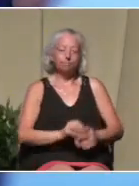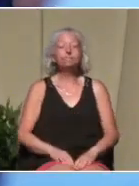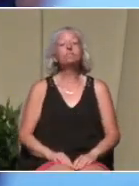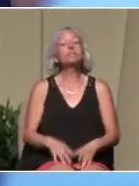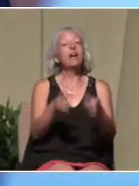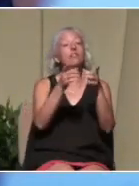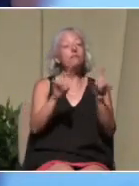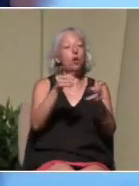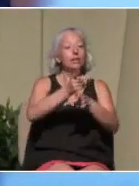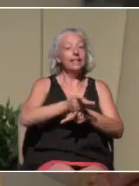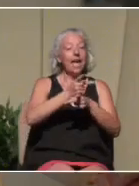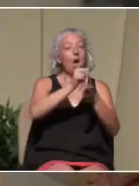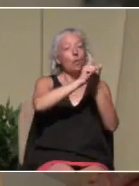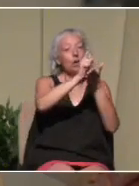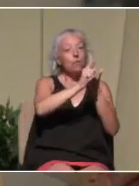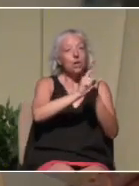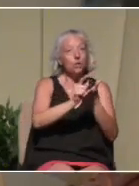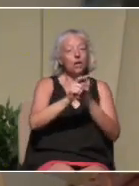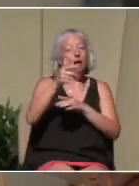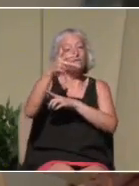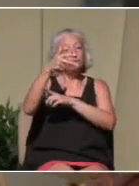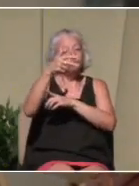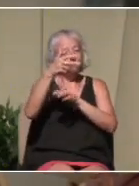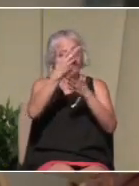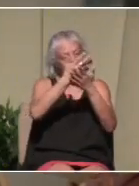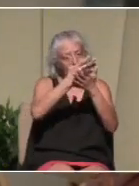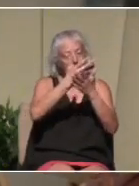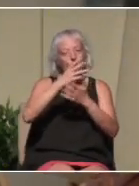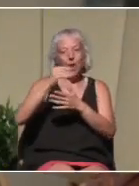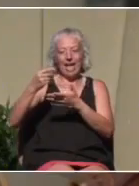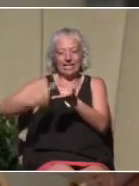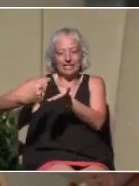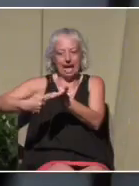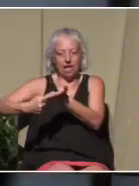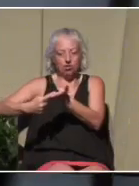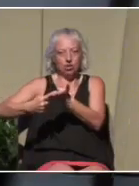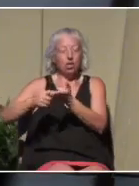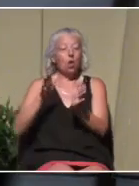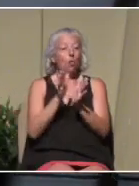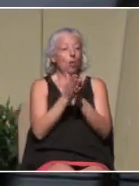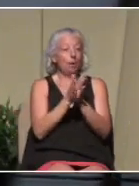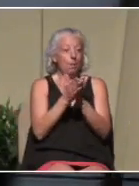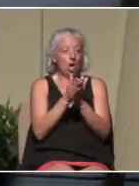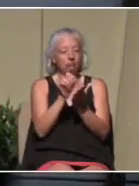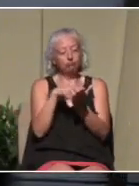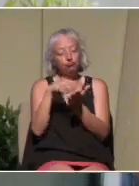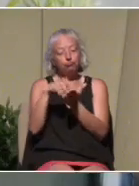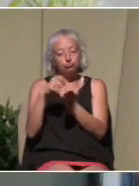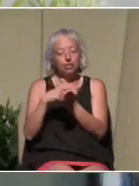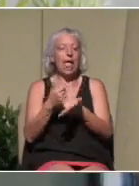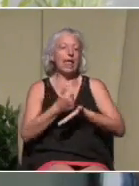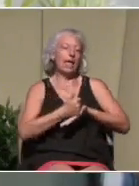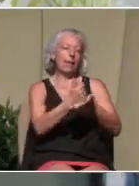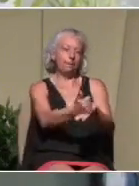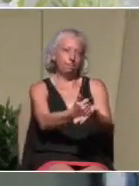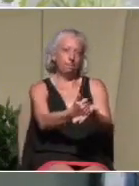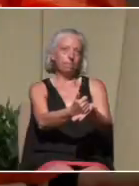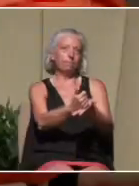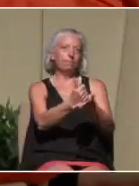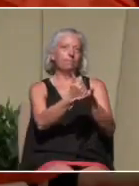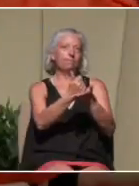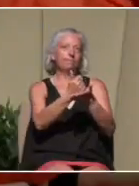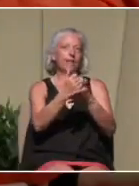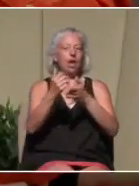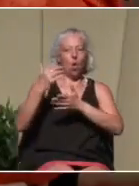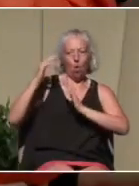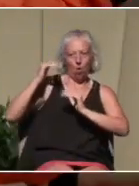weekly small group discussion and encouraging workbook exercises, guide you to help, hope, and healing. As